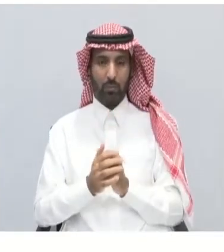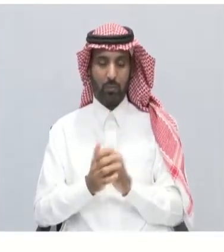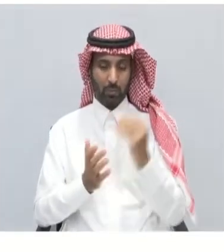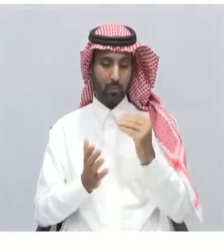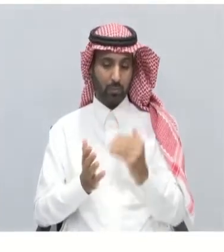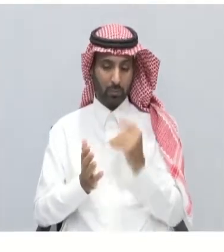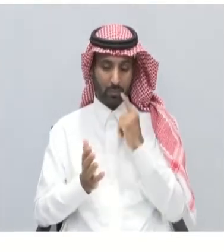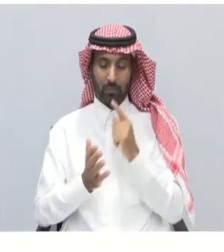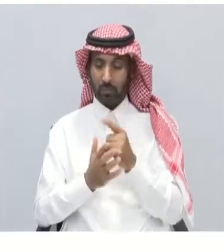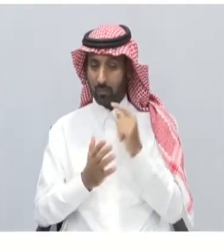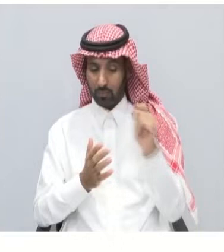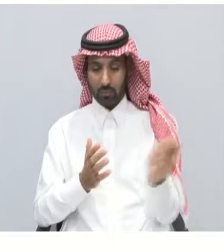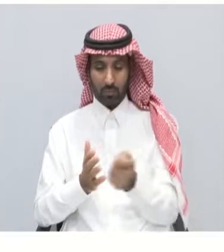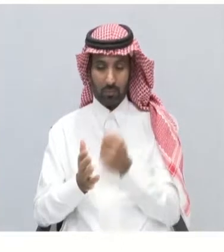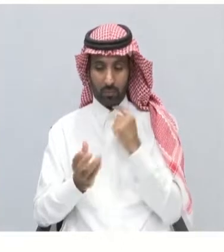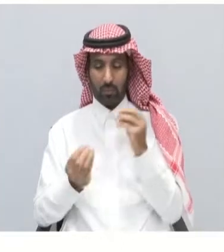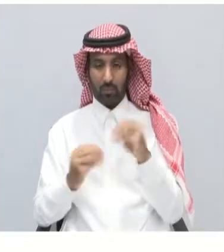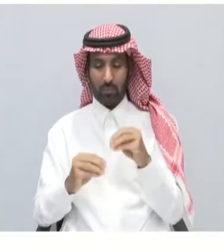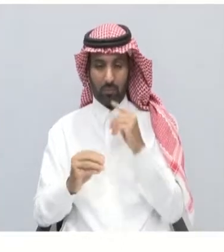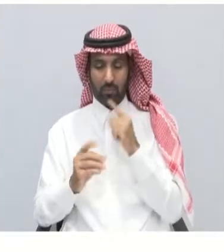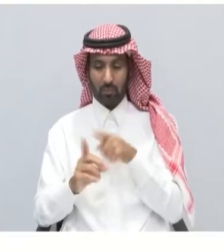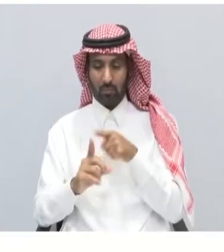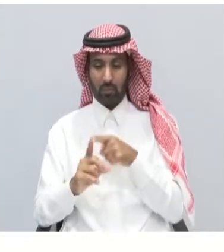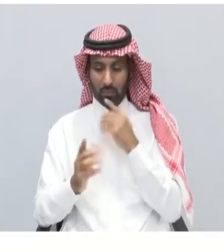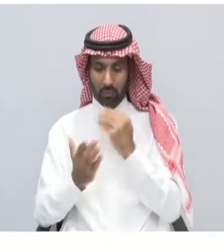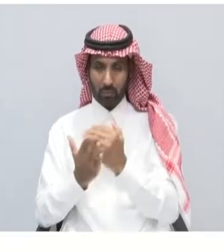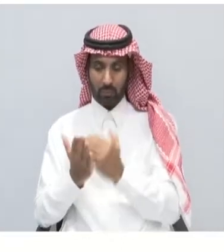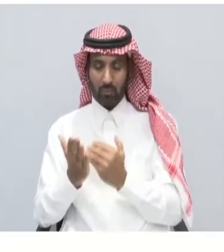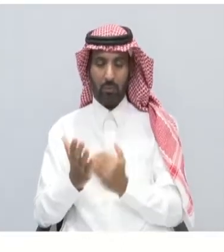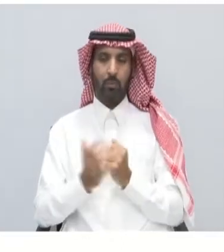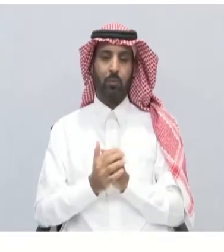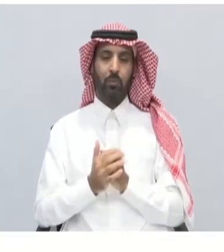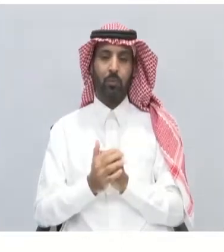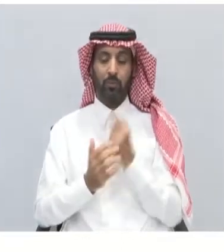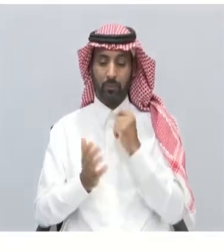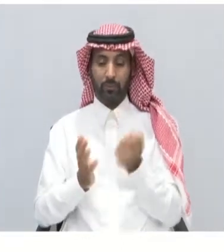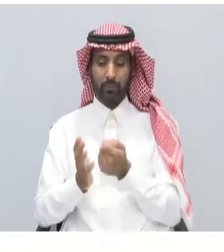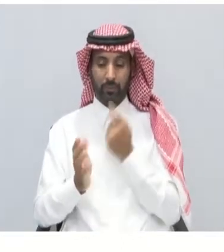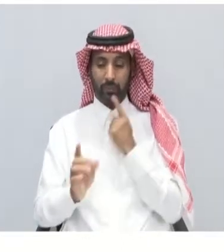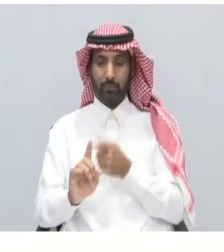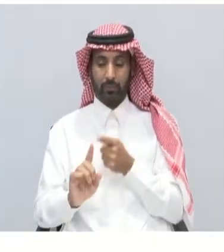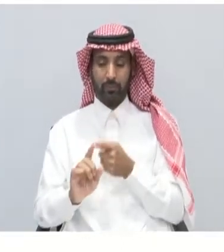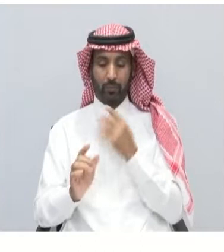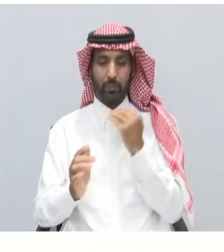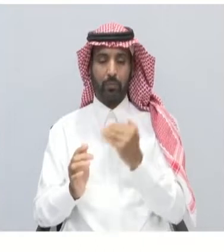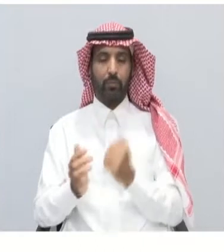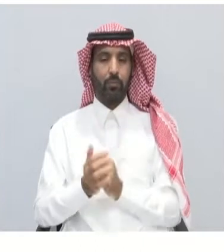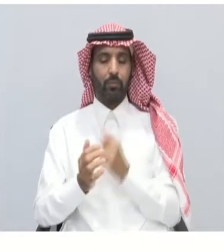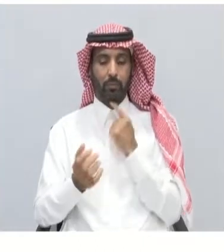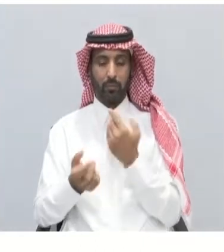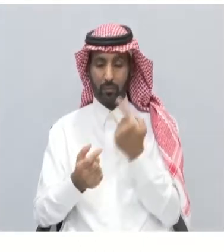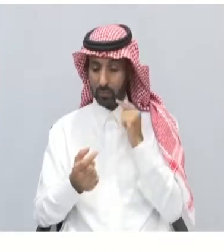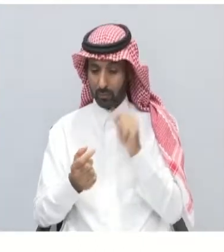Here's your forum. Add your complaint to the list. So you have to write your complaints here and then